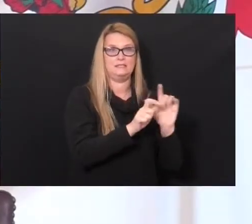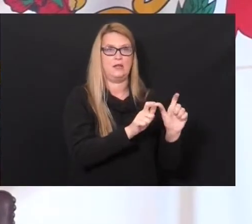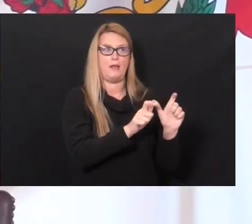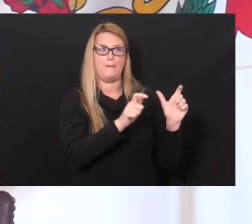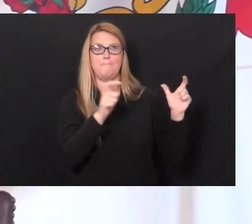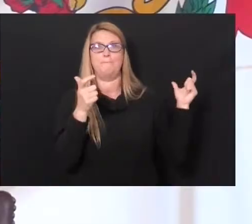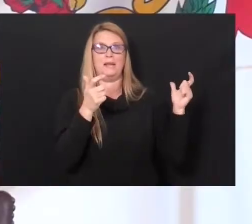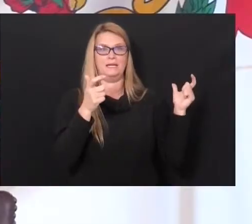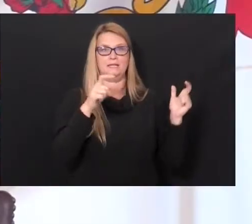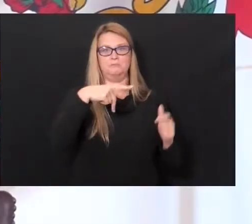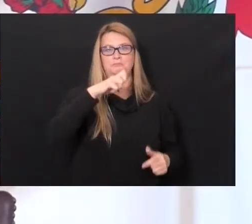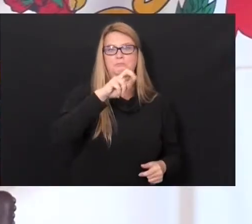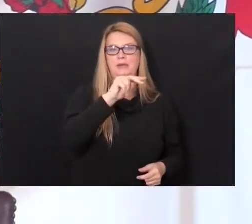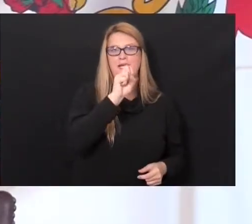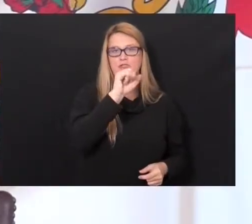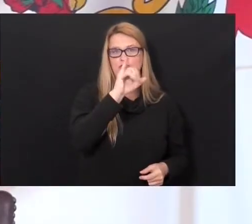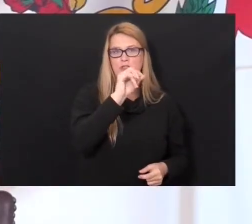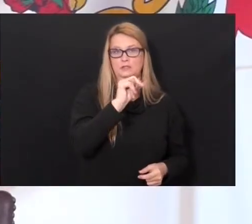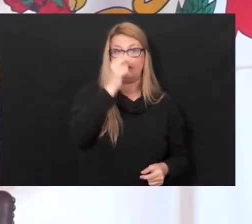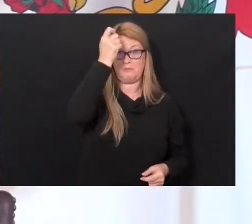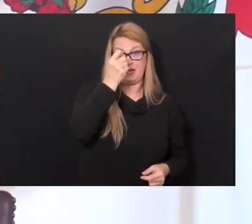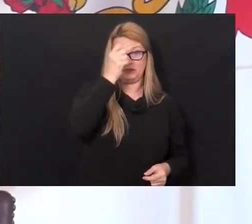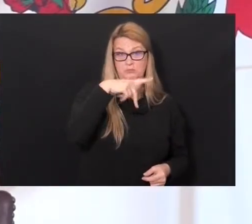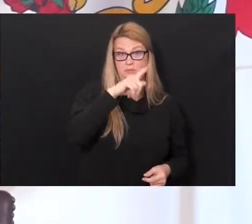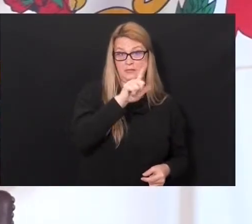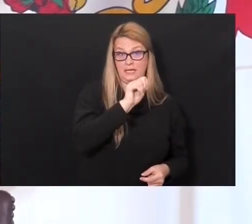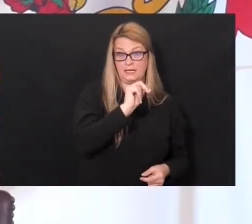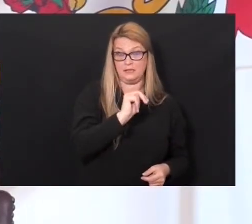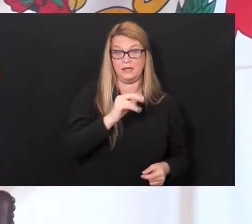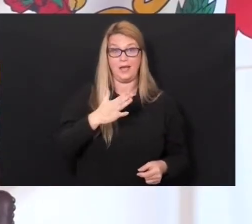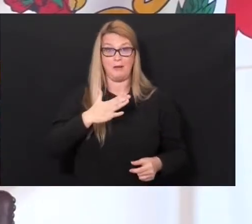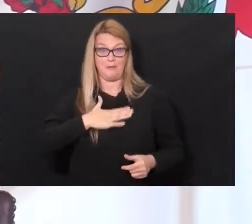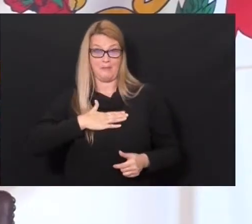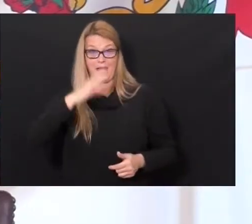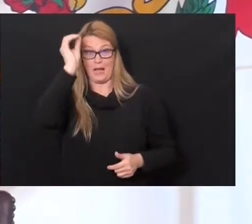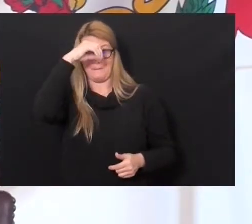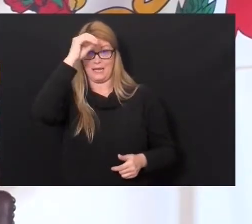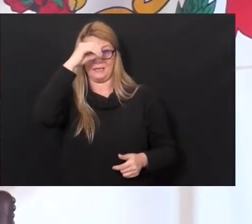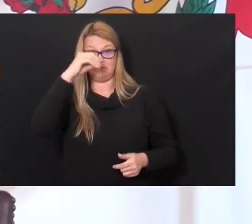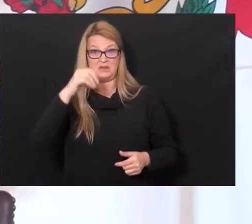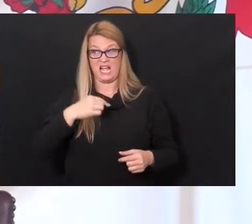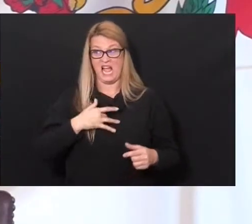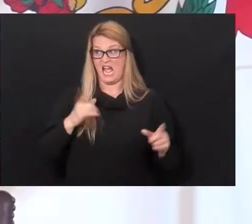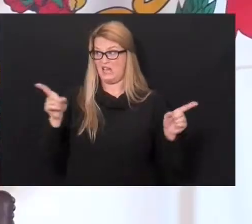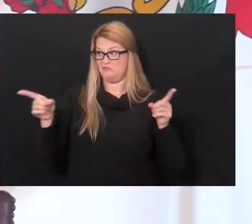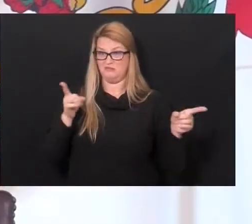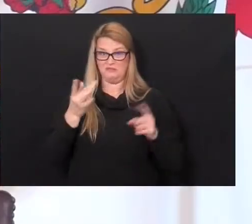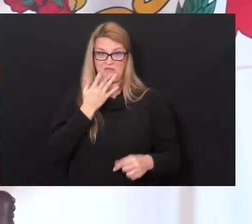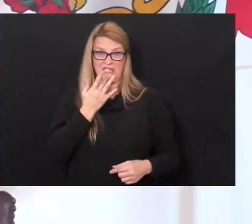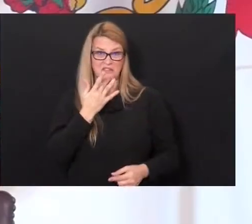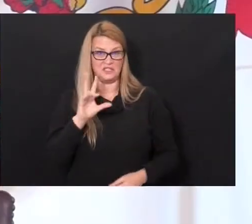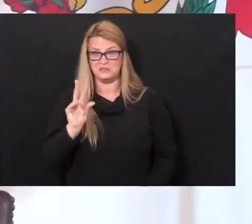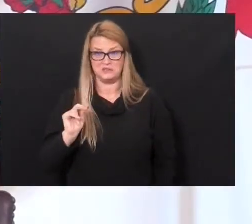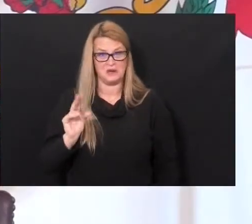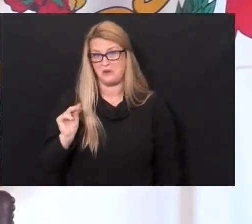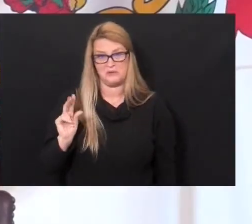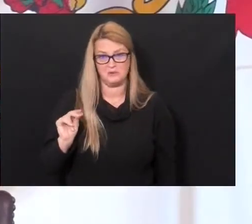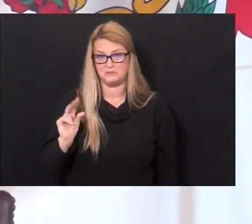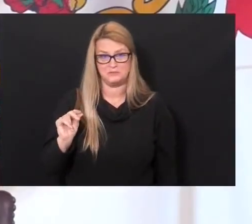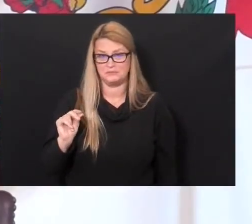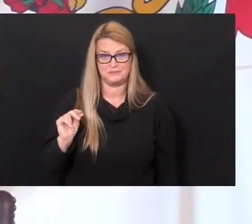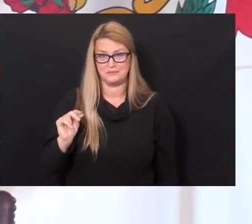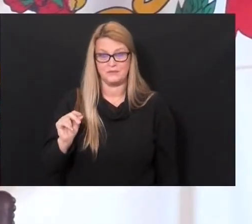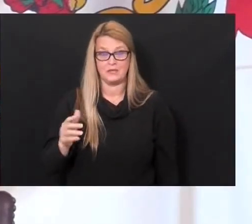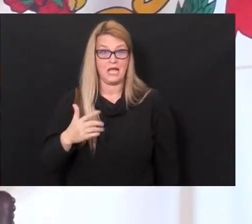gigantic pension plans. And if you want my opinion, I am not in favor of either one. Because